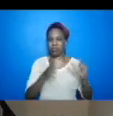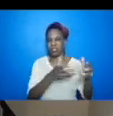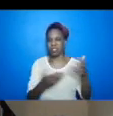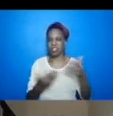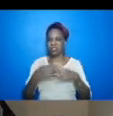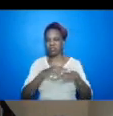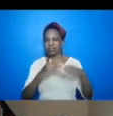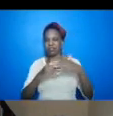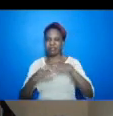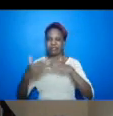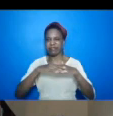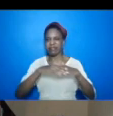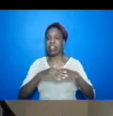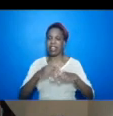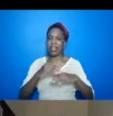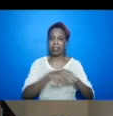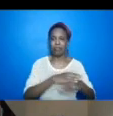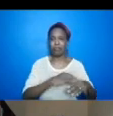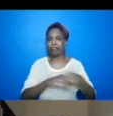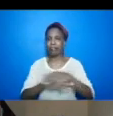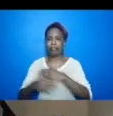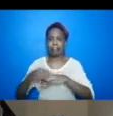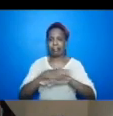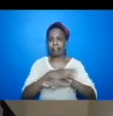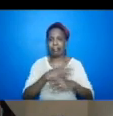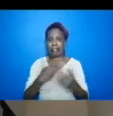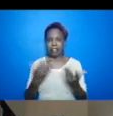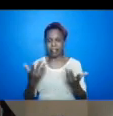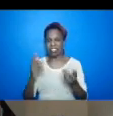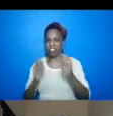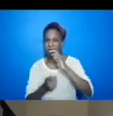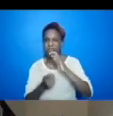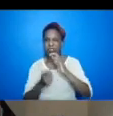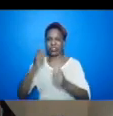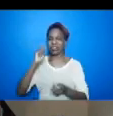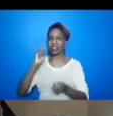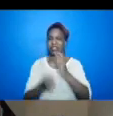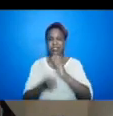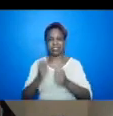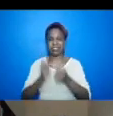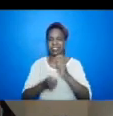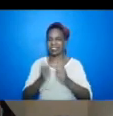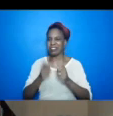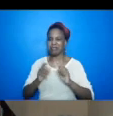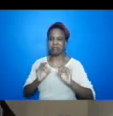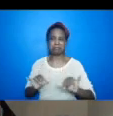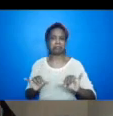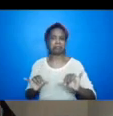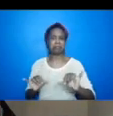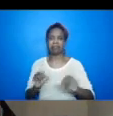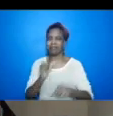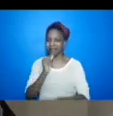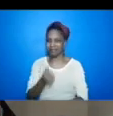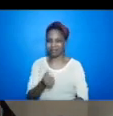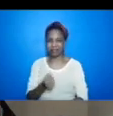which of those is meaningful. And all of that plays into how we have conversations